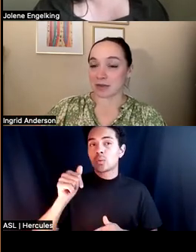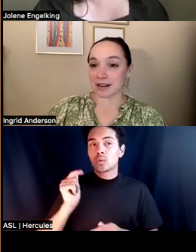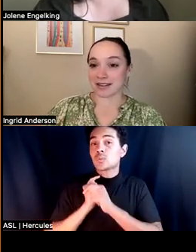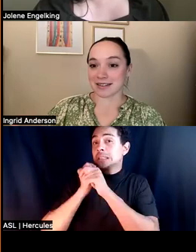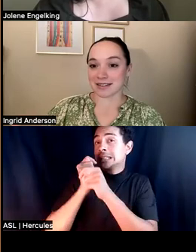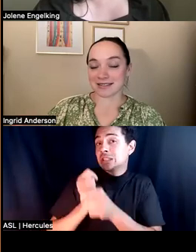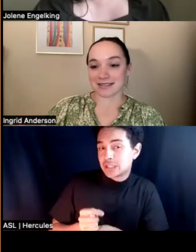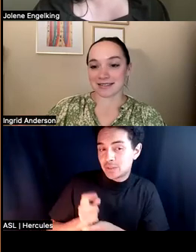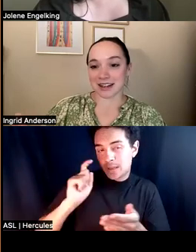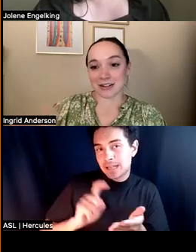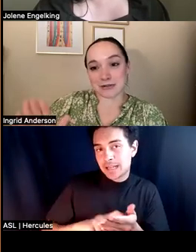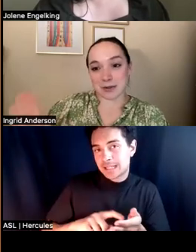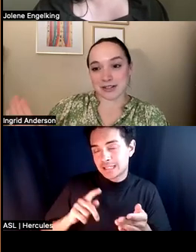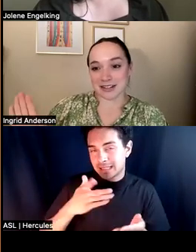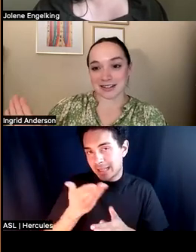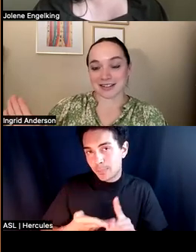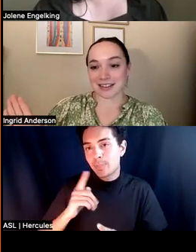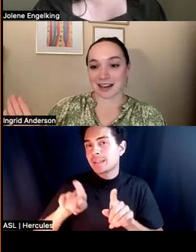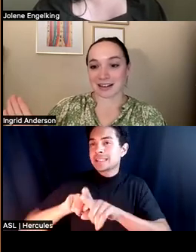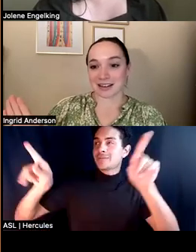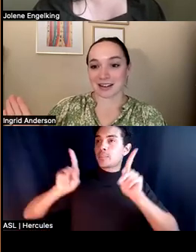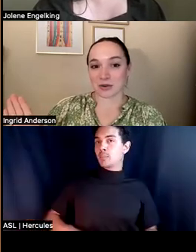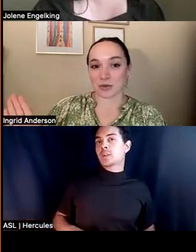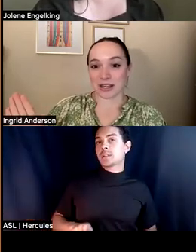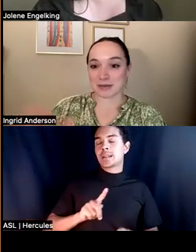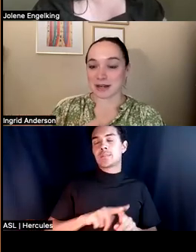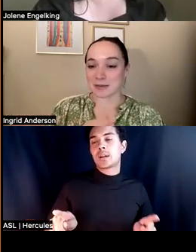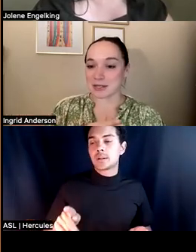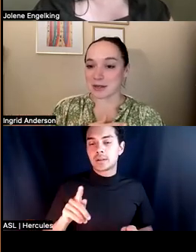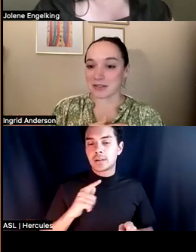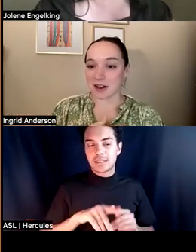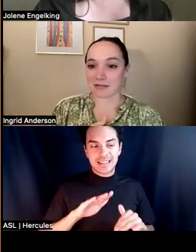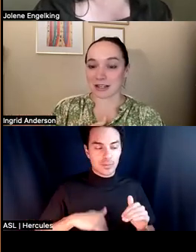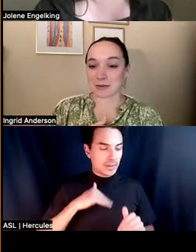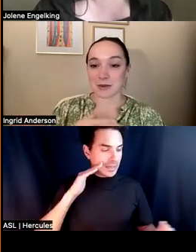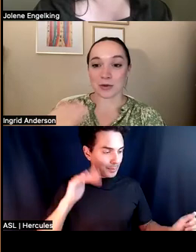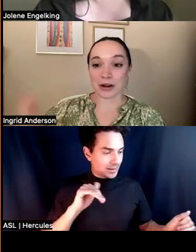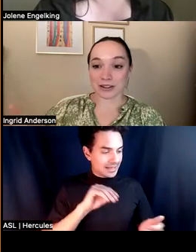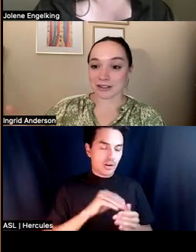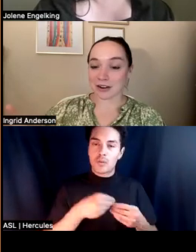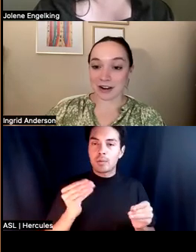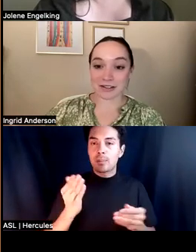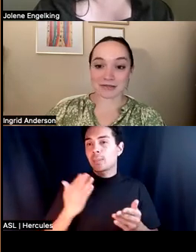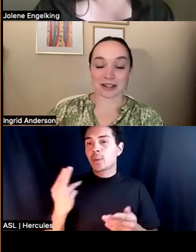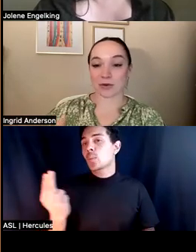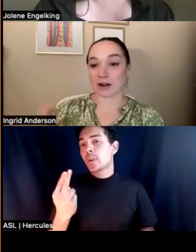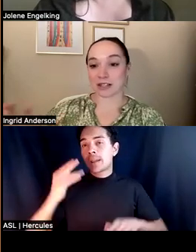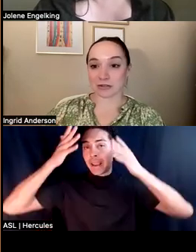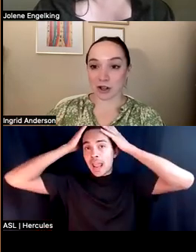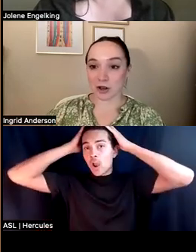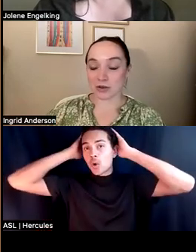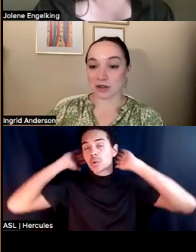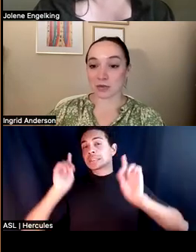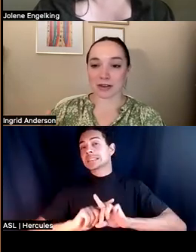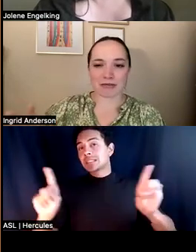them because they're a different person than we expect them to be in the office. Maybe they're wearing their hair differently, they're wearing